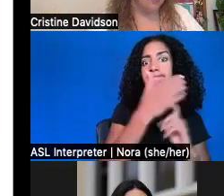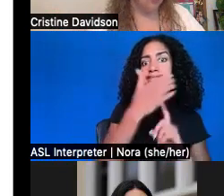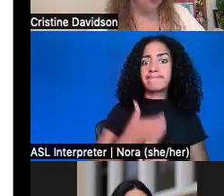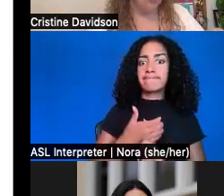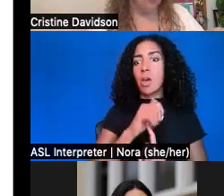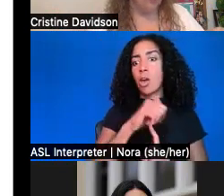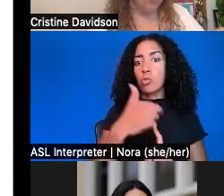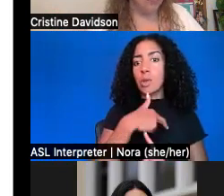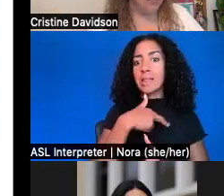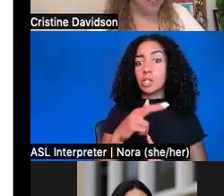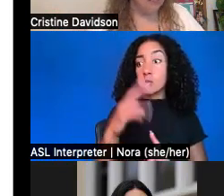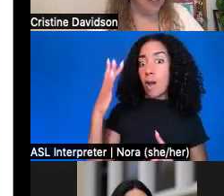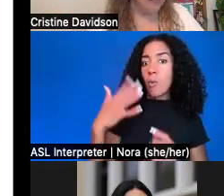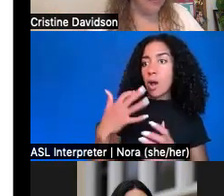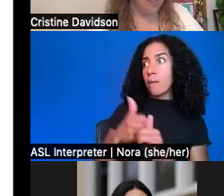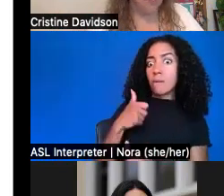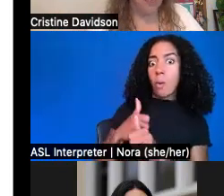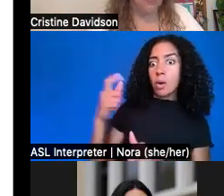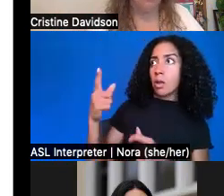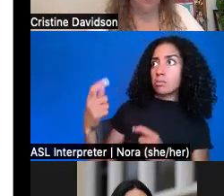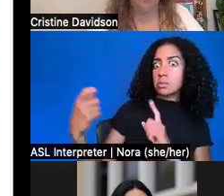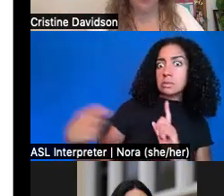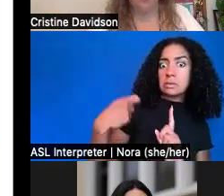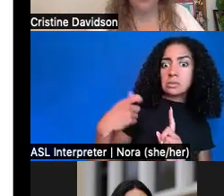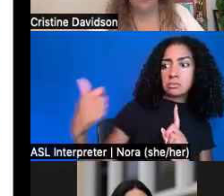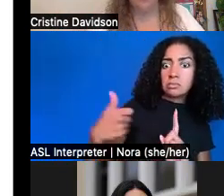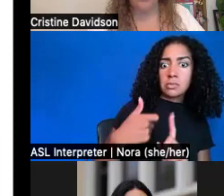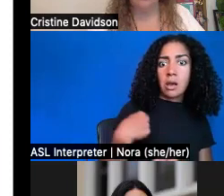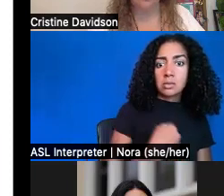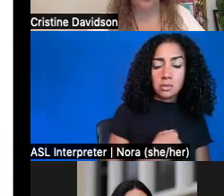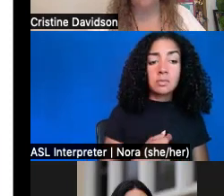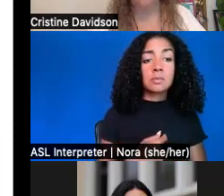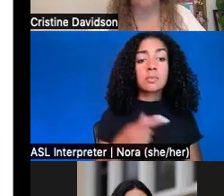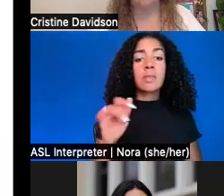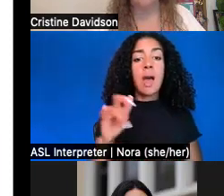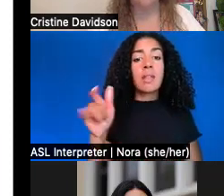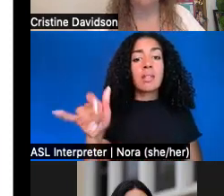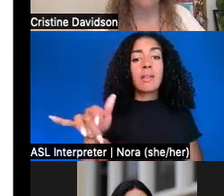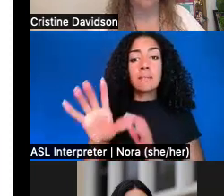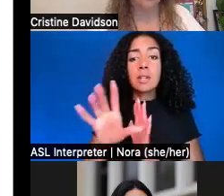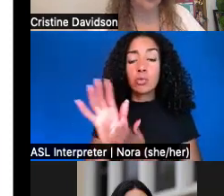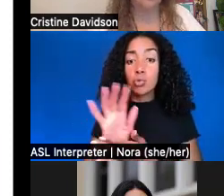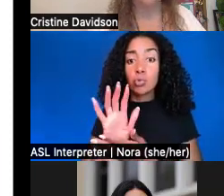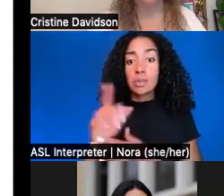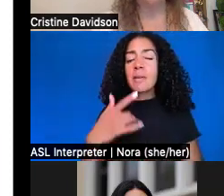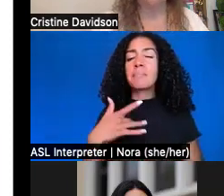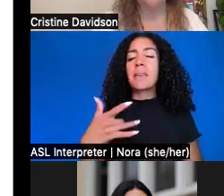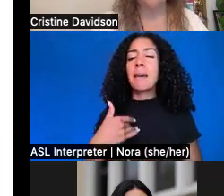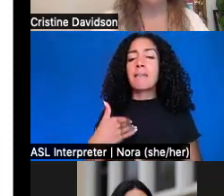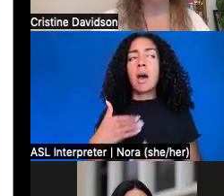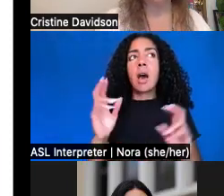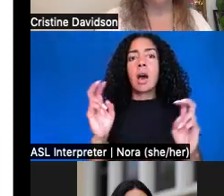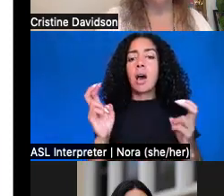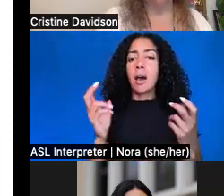said, there's kind of like this unwritten rule out there that we have to choose. We have to either be Christians or we have to